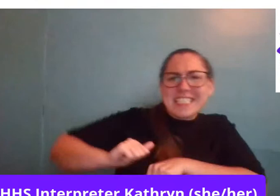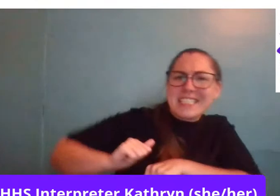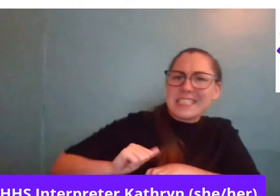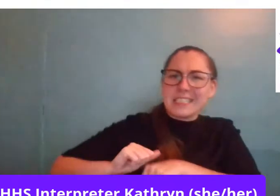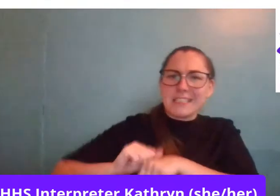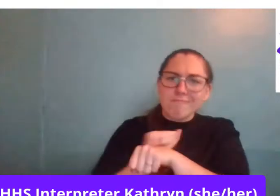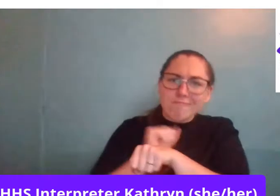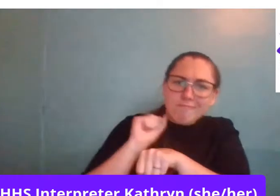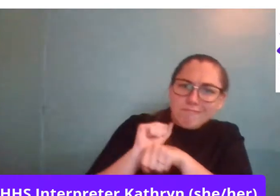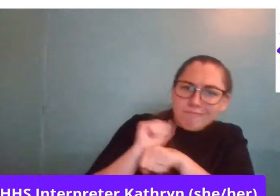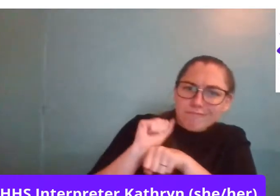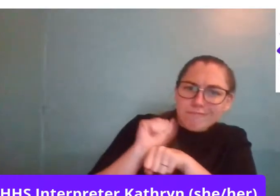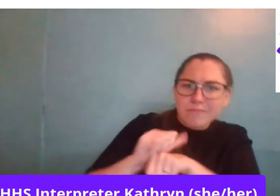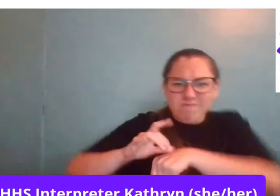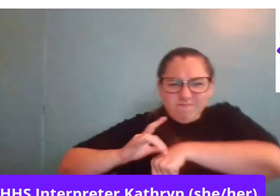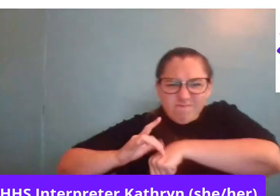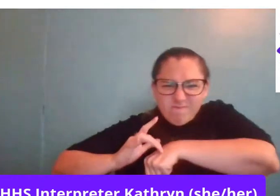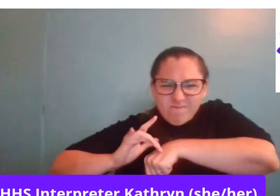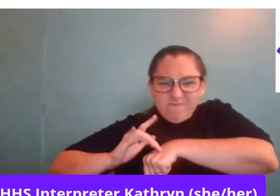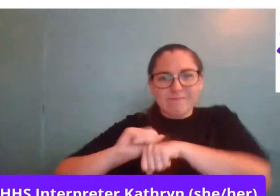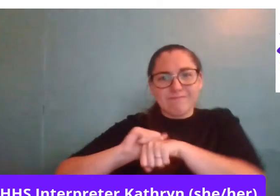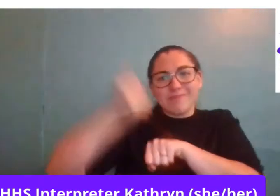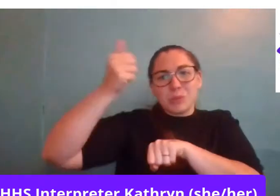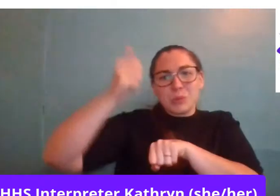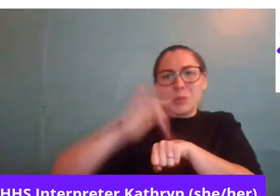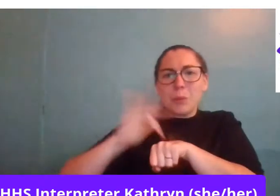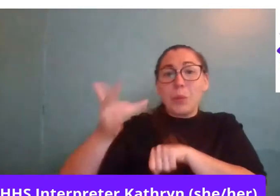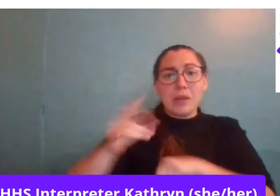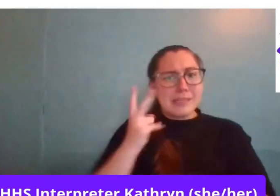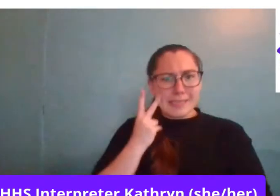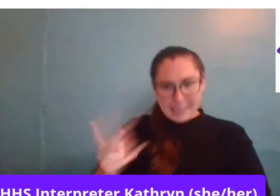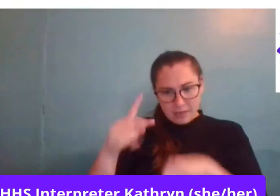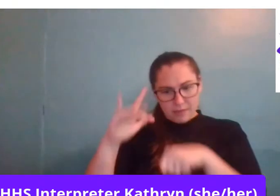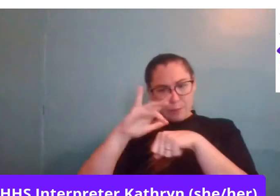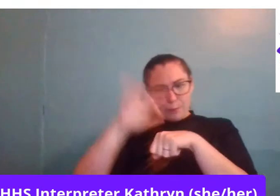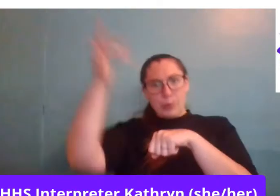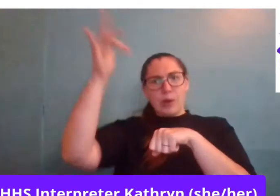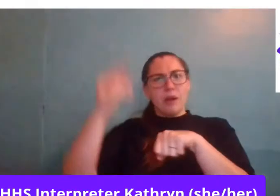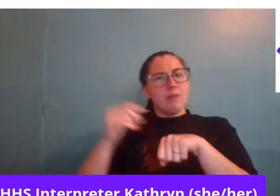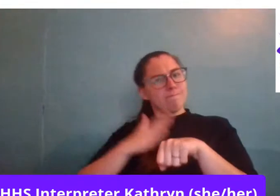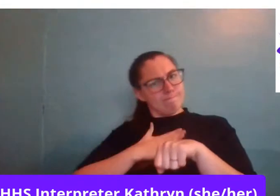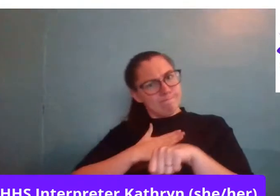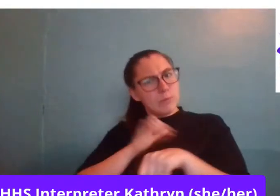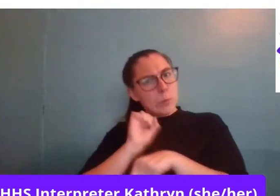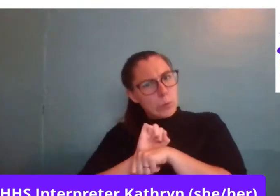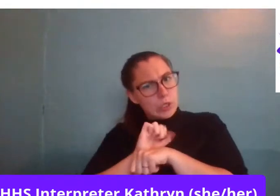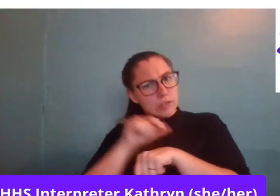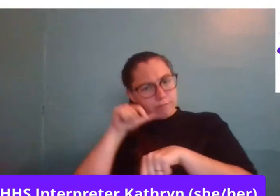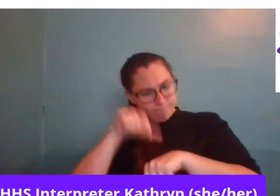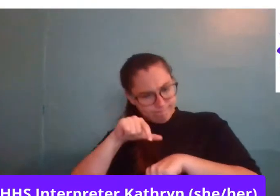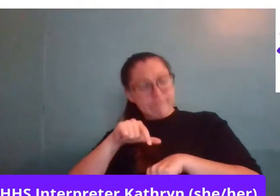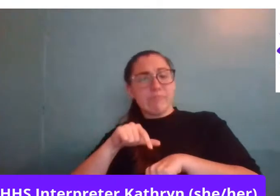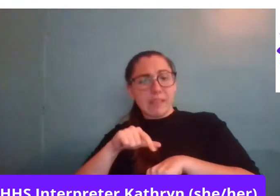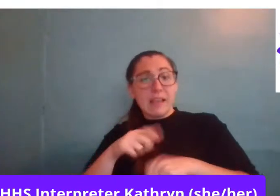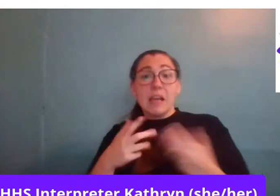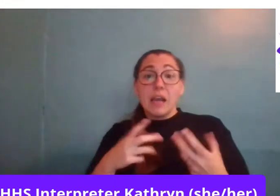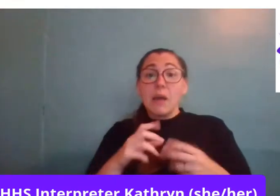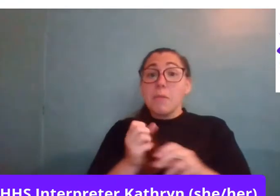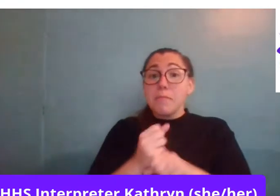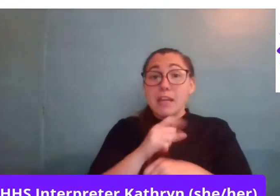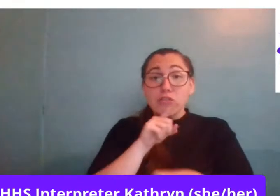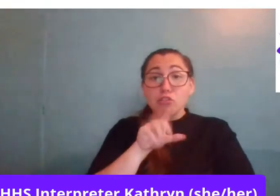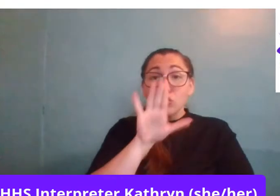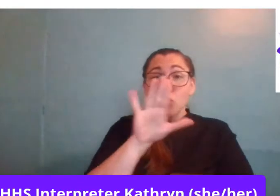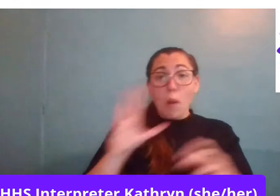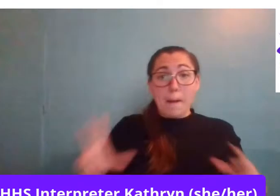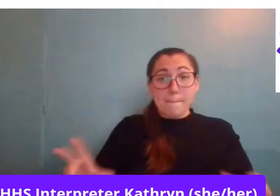of polishing a shoe and seeing your work, and then making sure that your belt buckle was shiny,